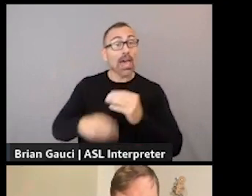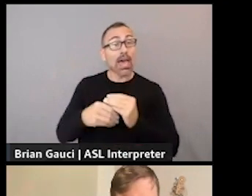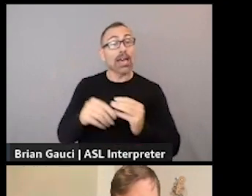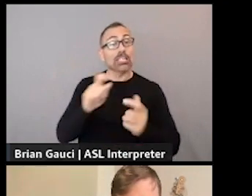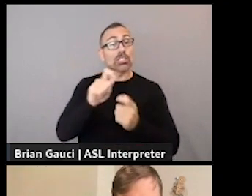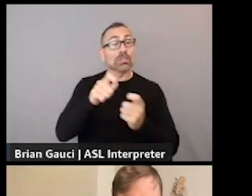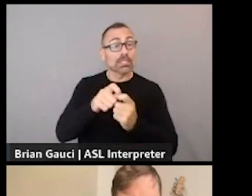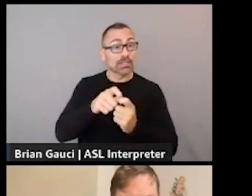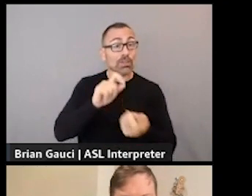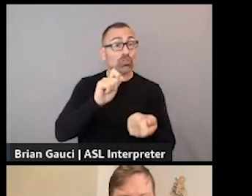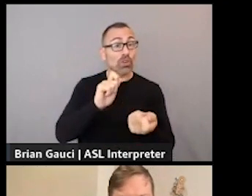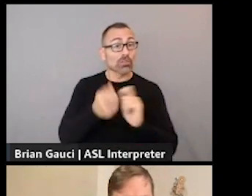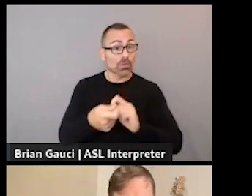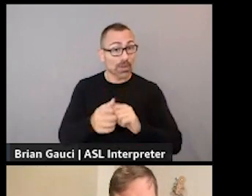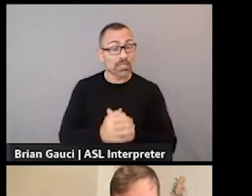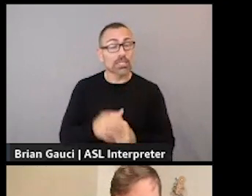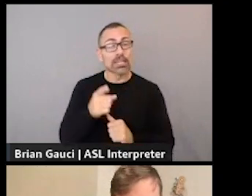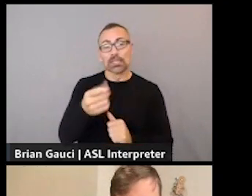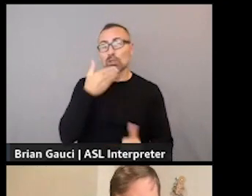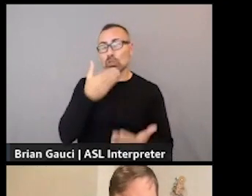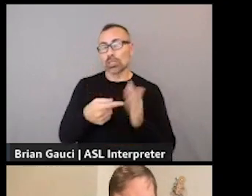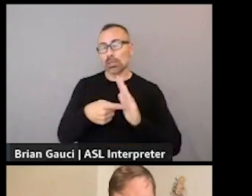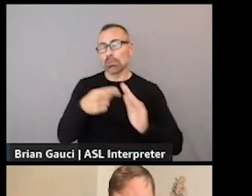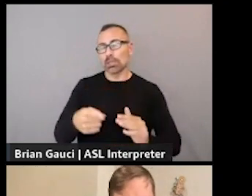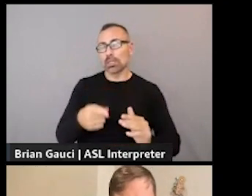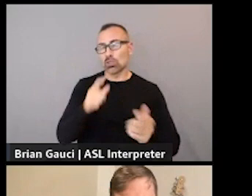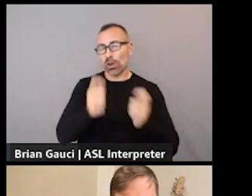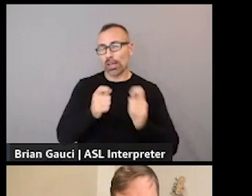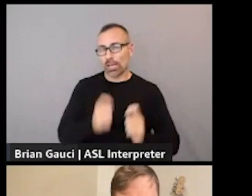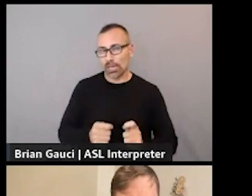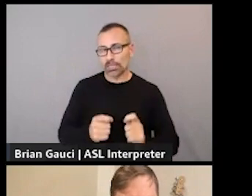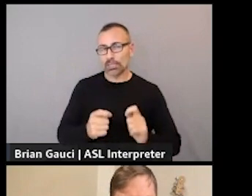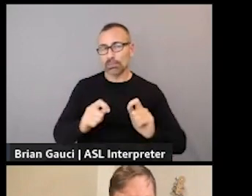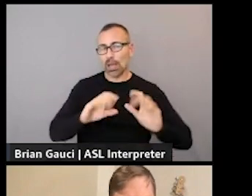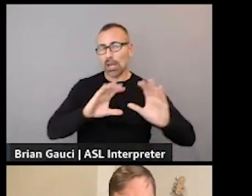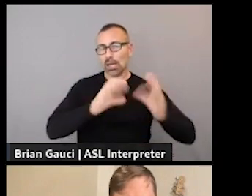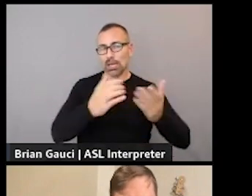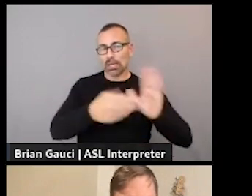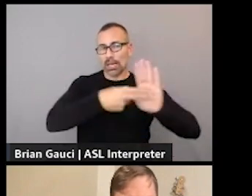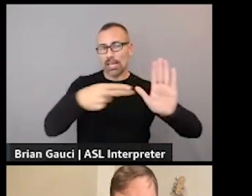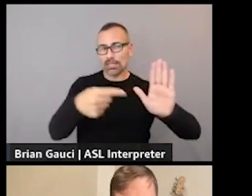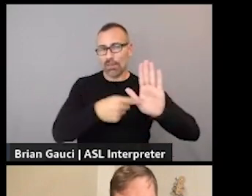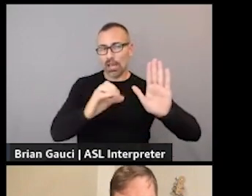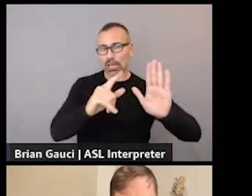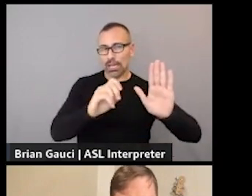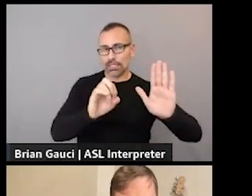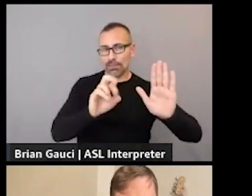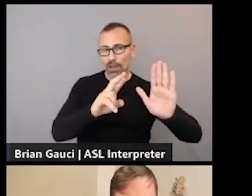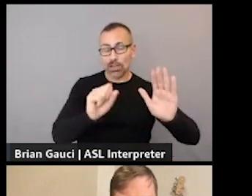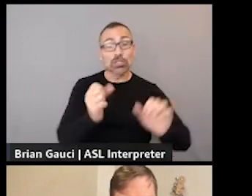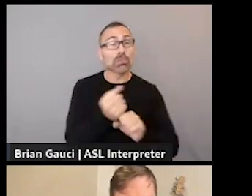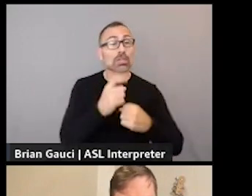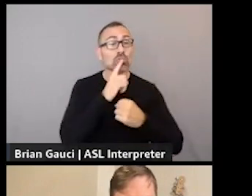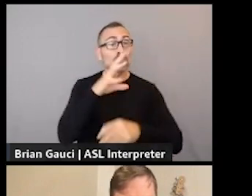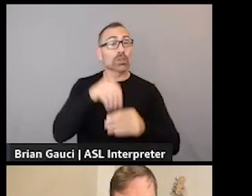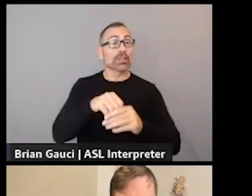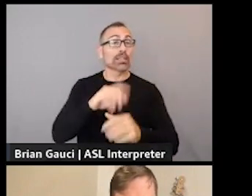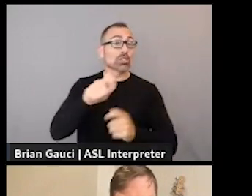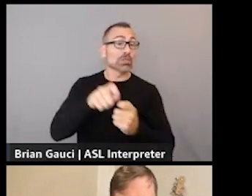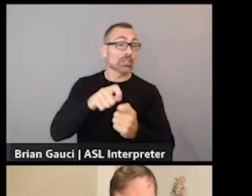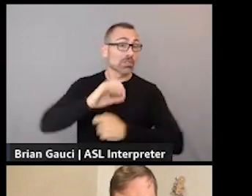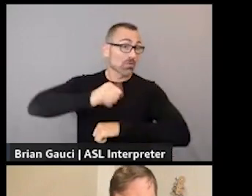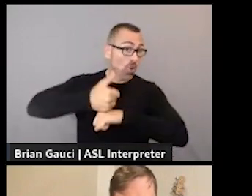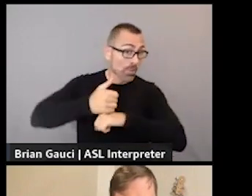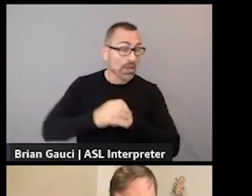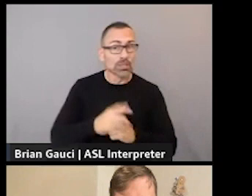good example. These are custom classifiers. So it makes sure that you're putting it into the specific format. So there's multiple components to